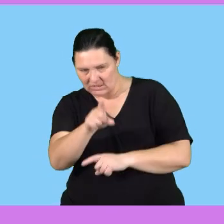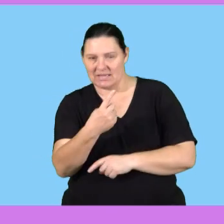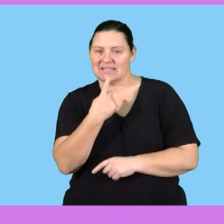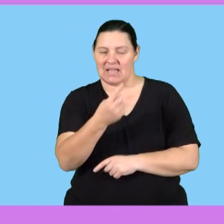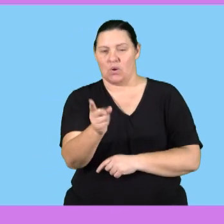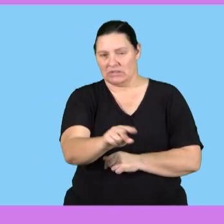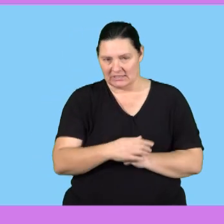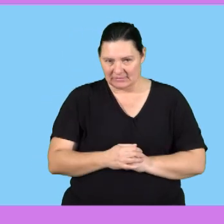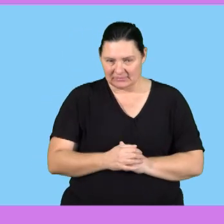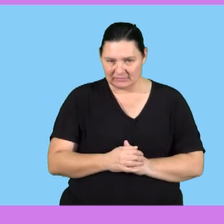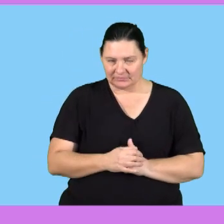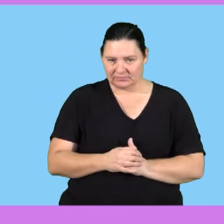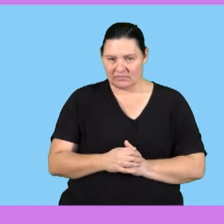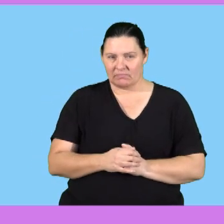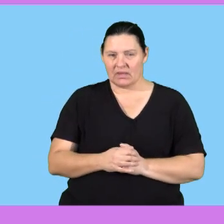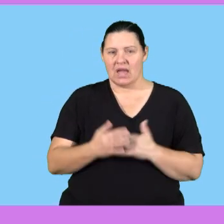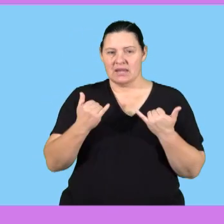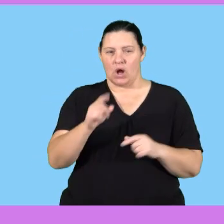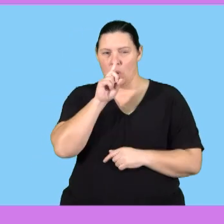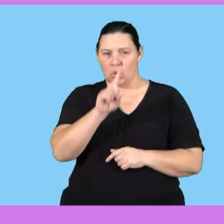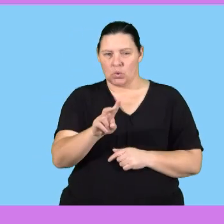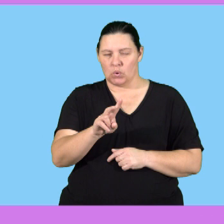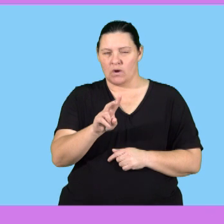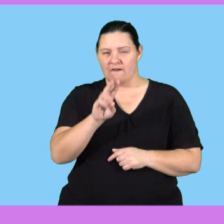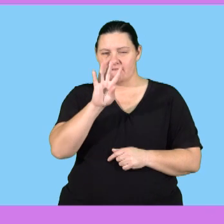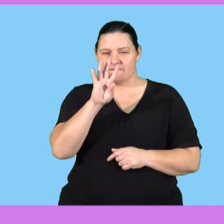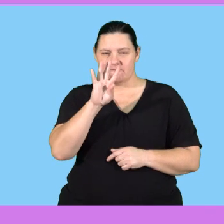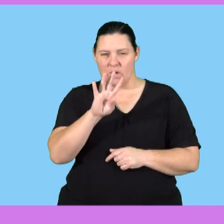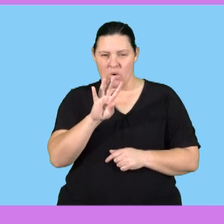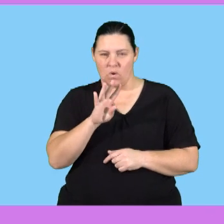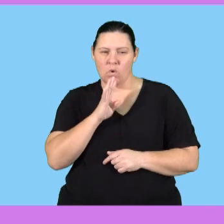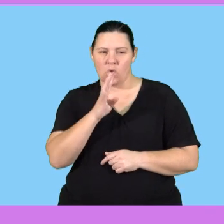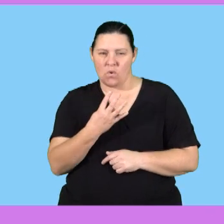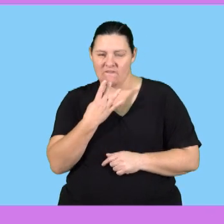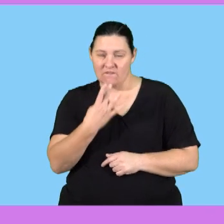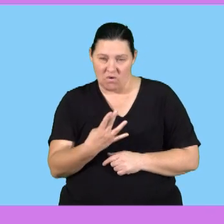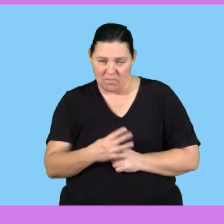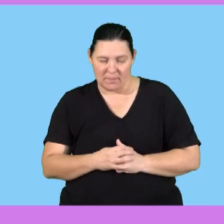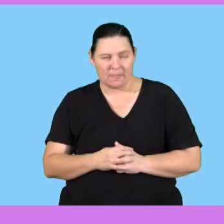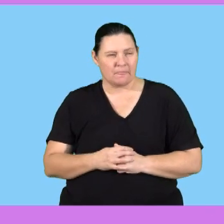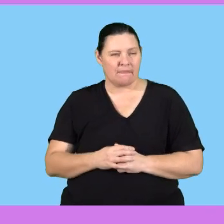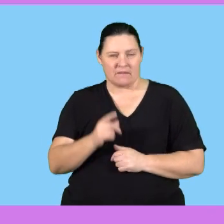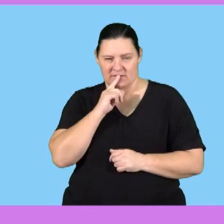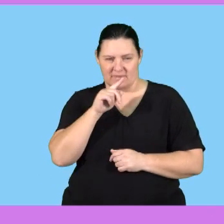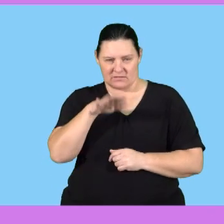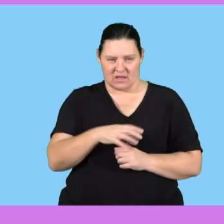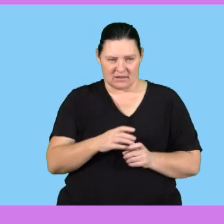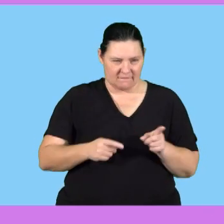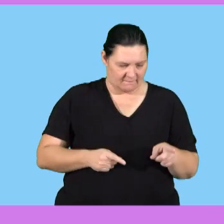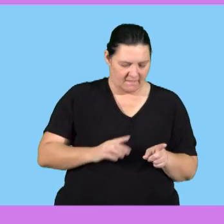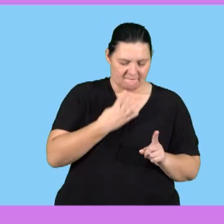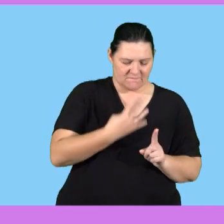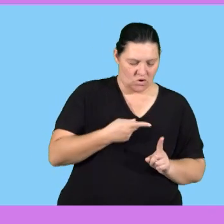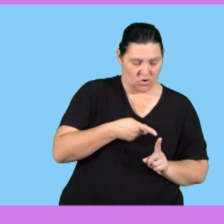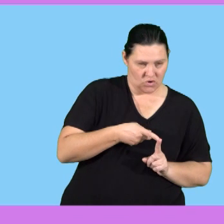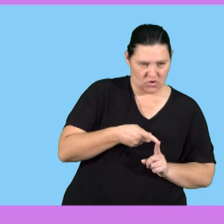It's always key to understand what the question is all about. So now I'm looking at 4 years old. Okay, so I'll start here at the bottom.